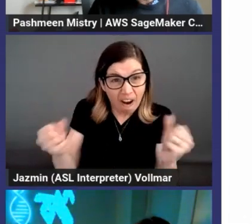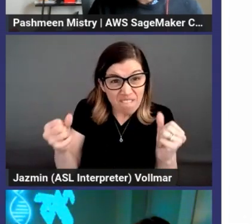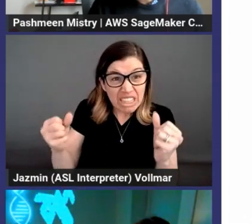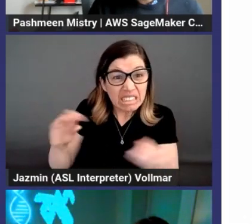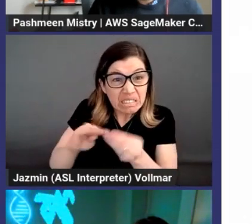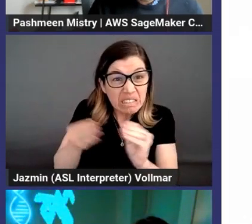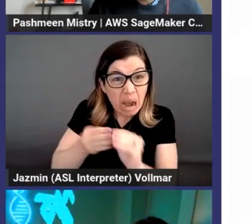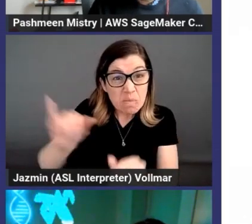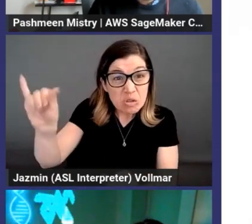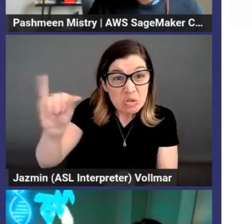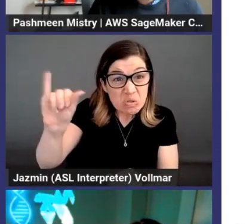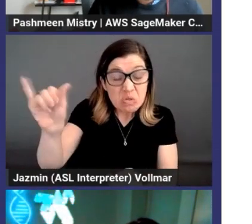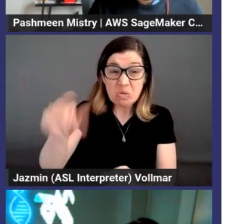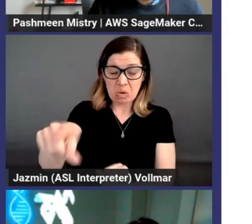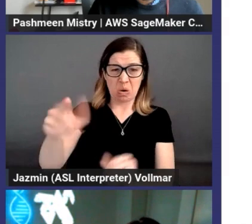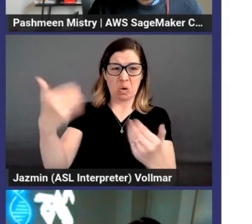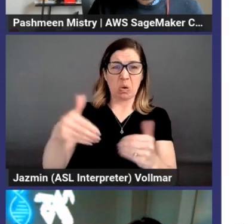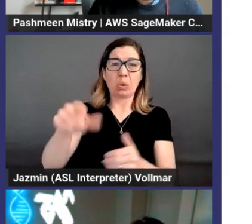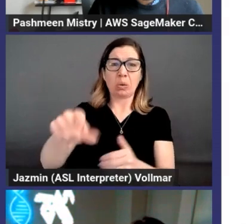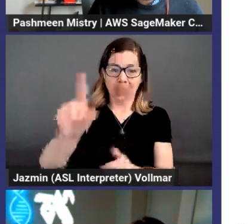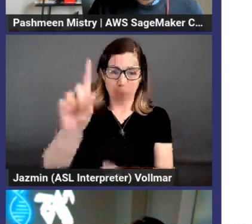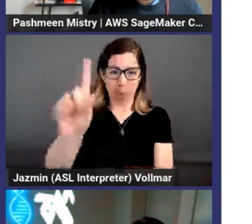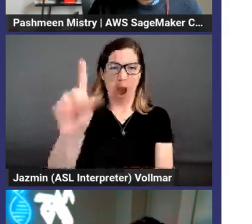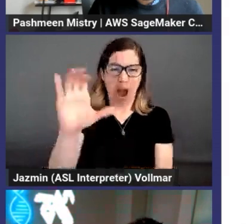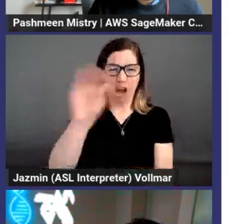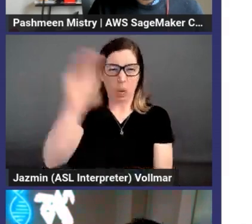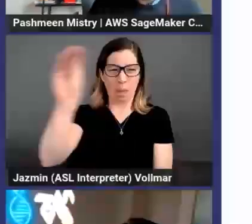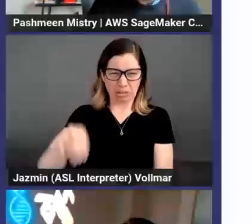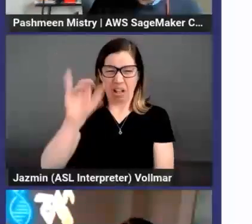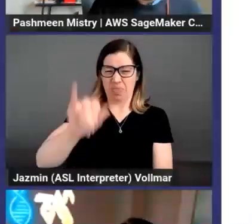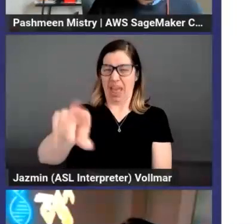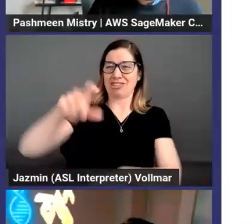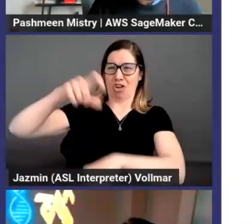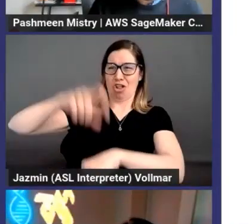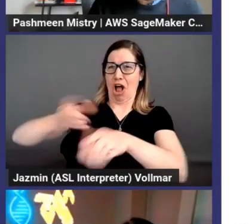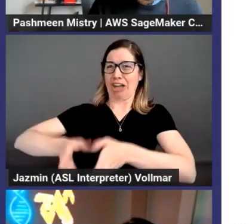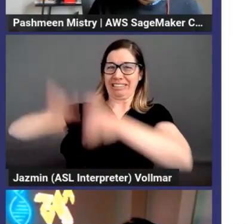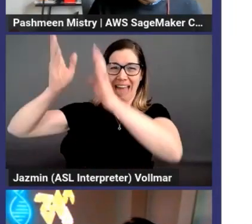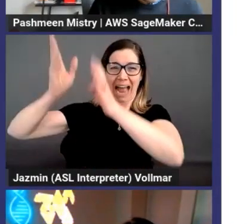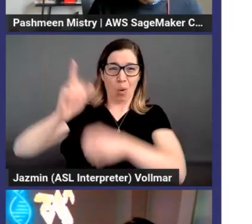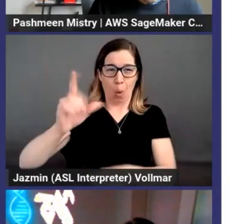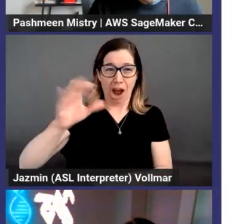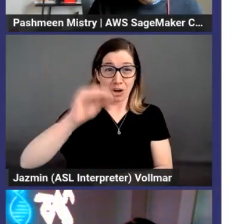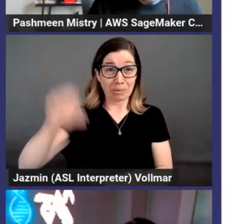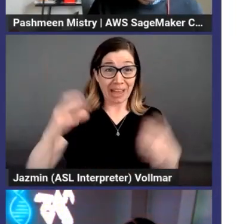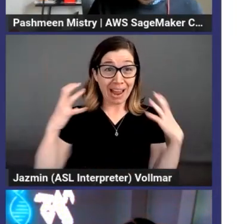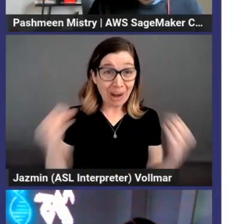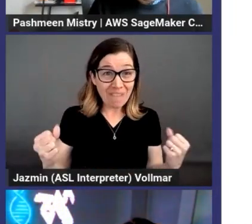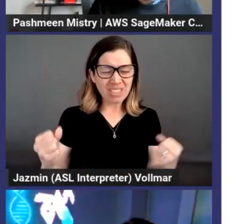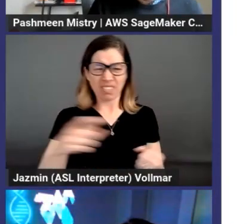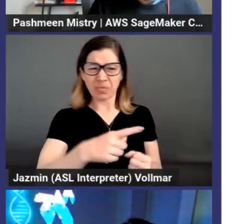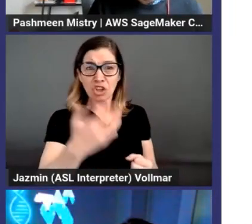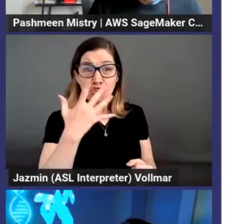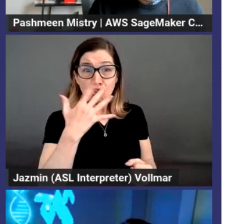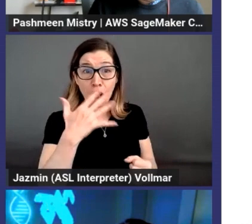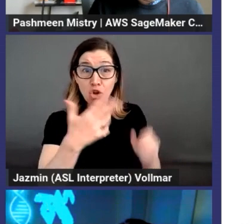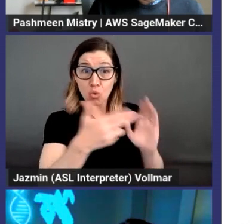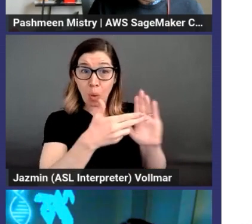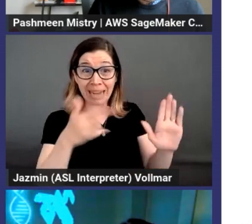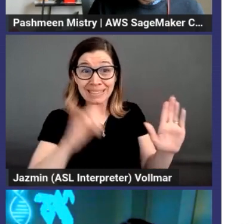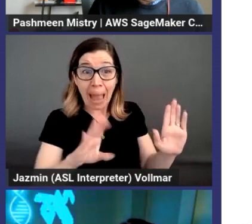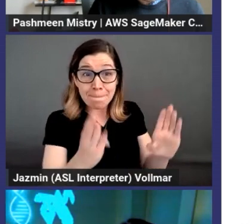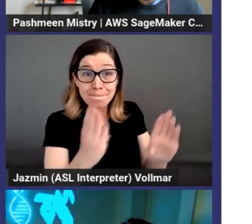we see a clock tower, 100% confident of that. That's right. Does it colorize the bus?